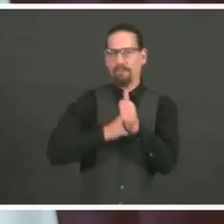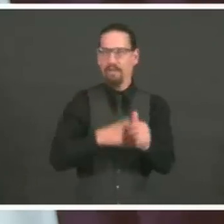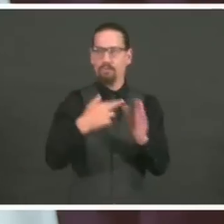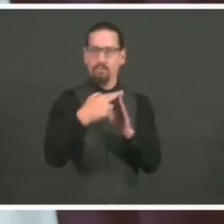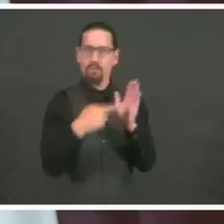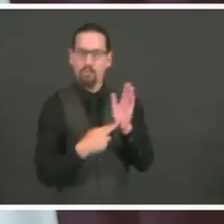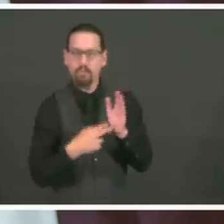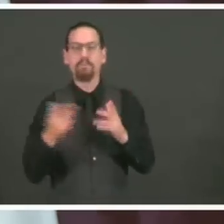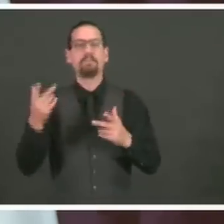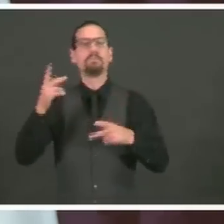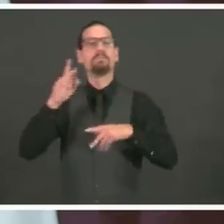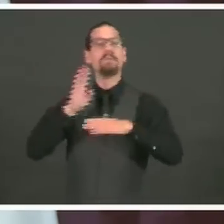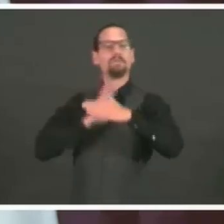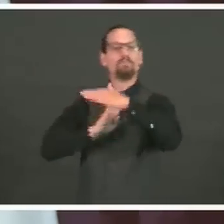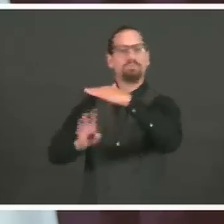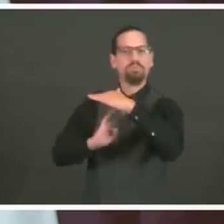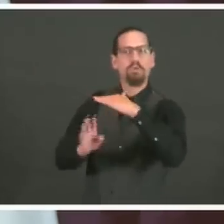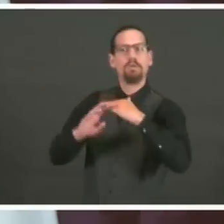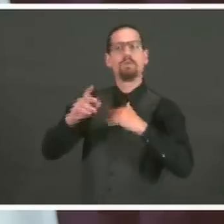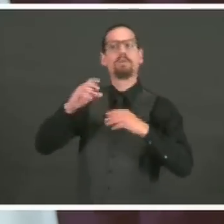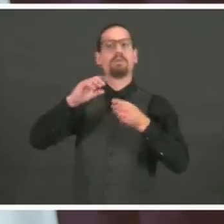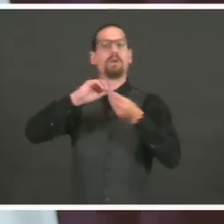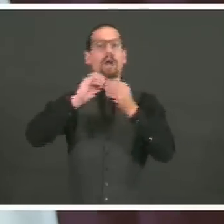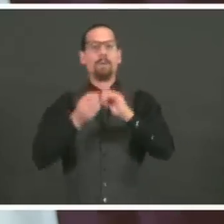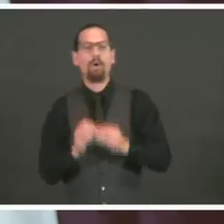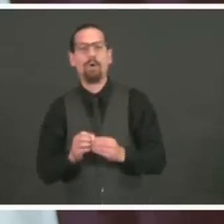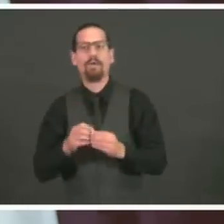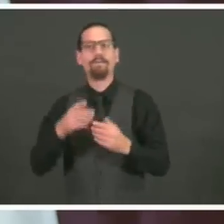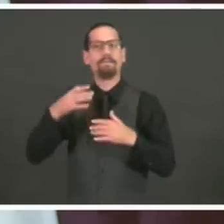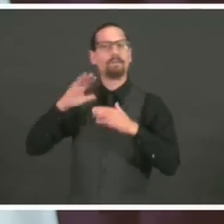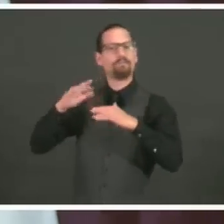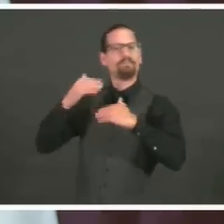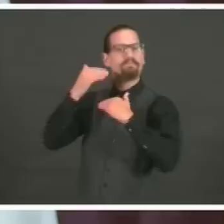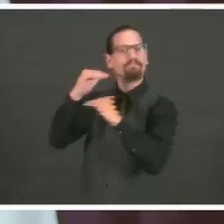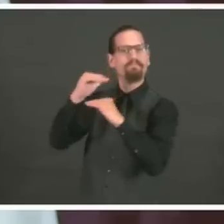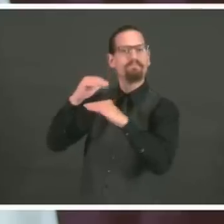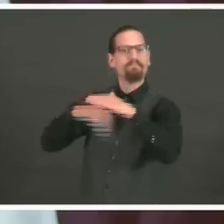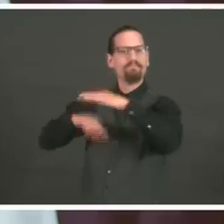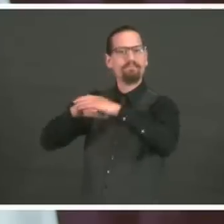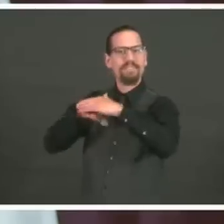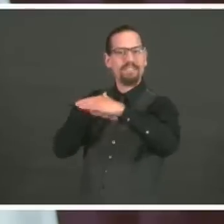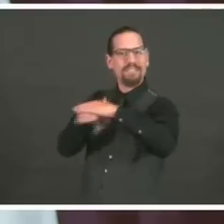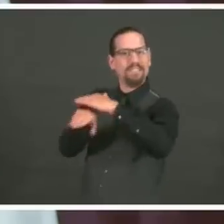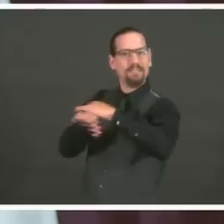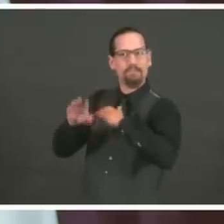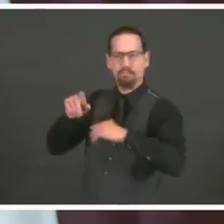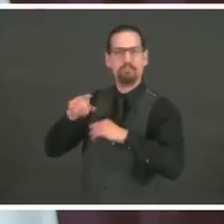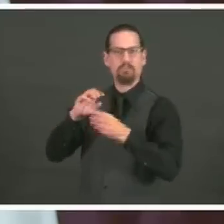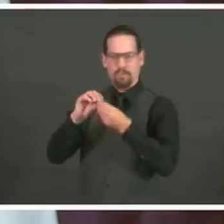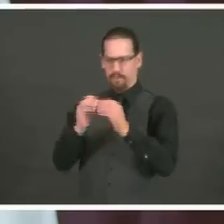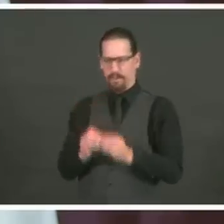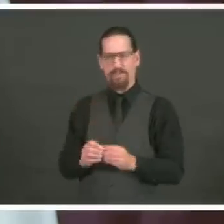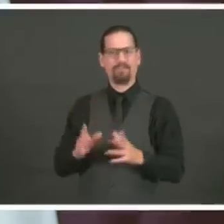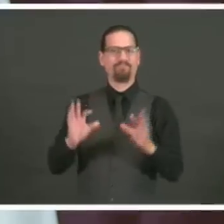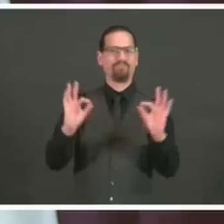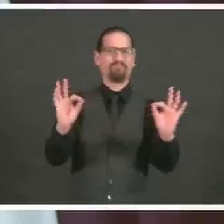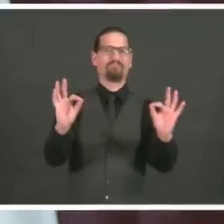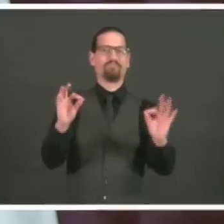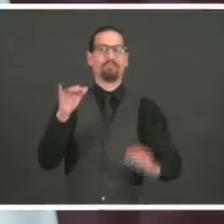you. It's what's going to keep us going and allow us to keep the economy open until we have a